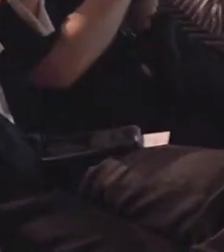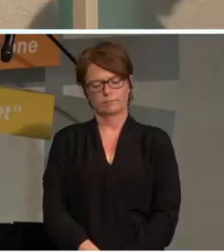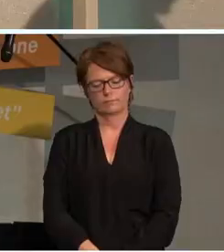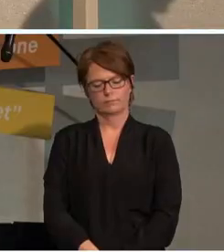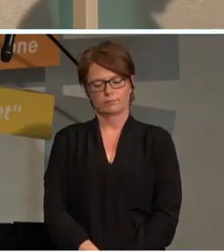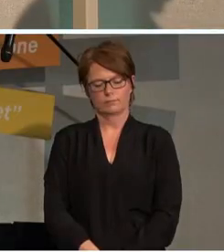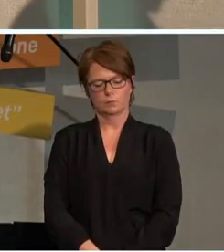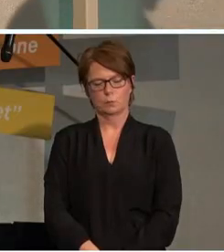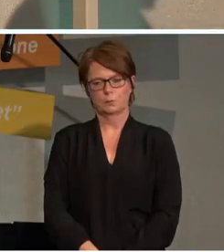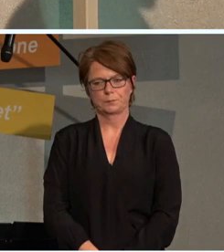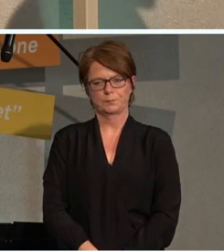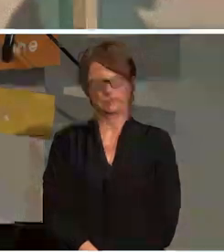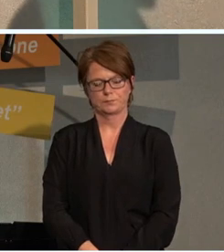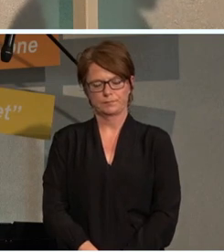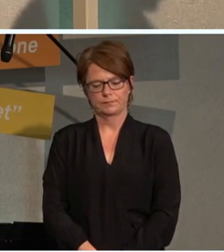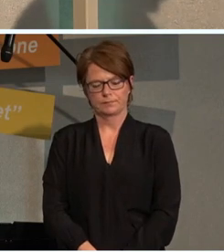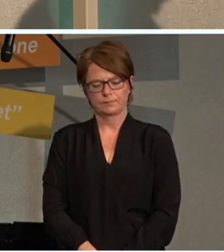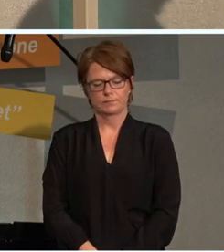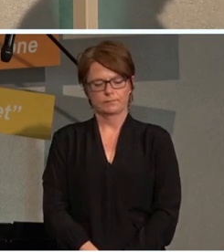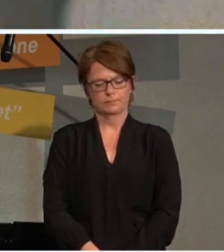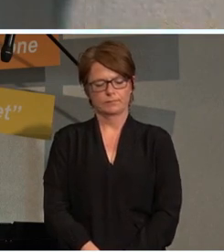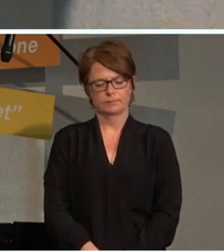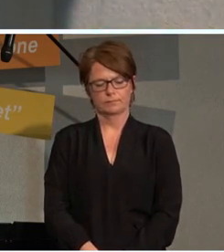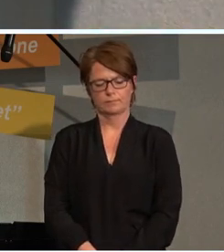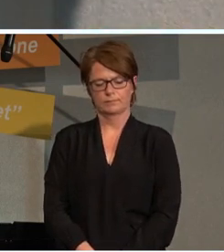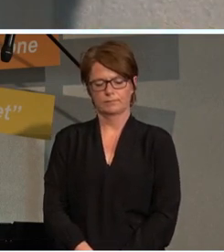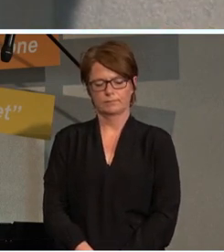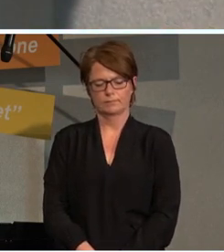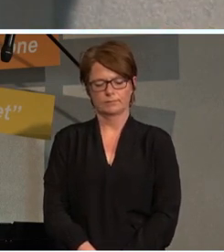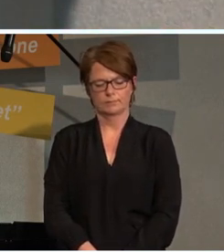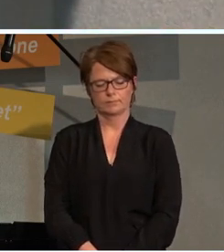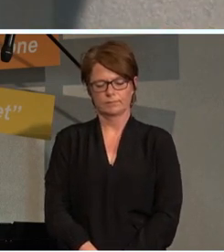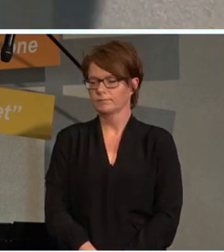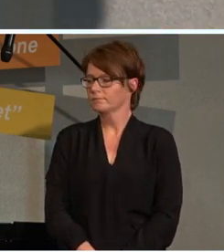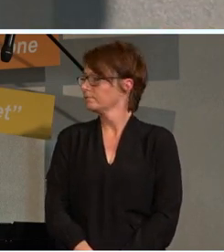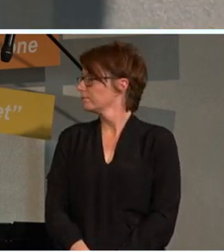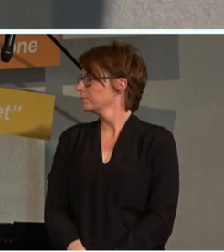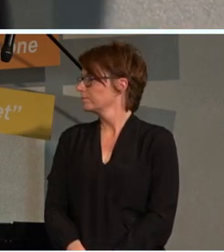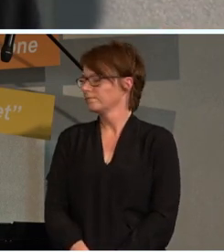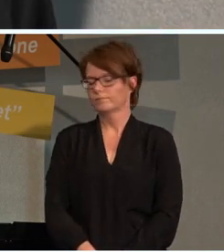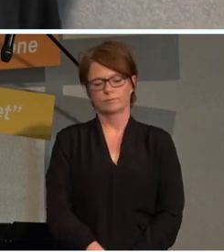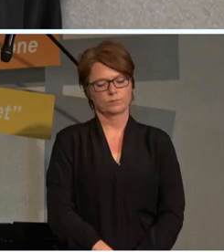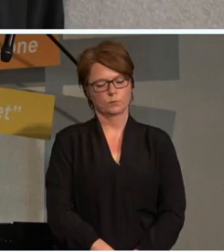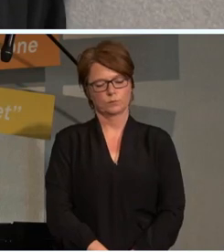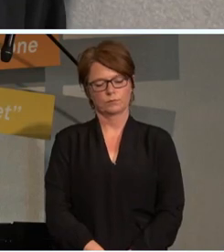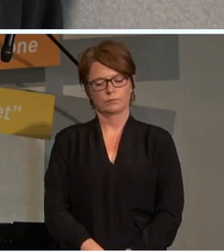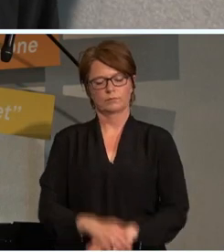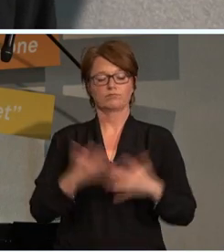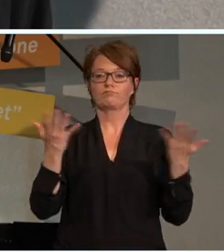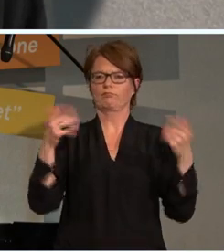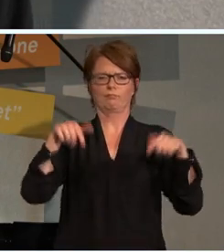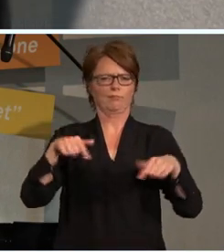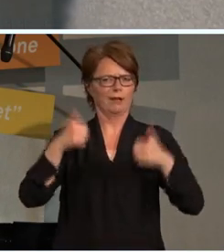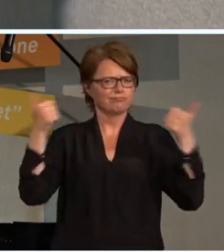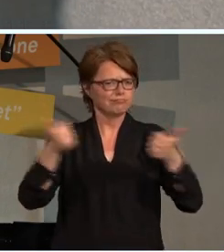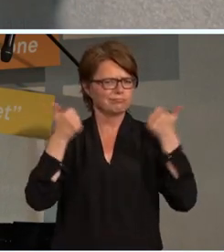So today is a big day. We're celebrating 30 years of intersectionality, also here in Europe. And for